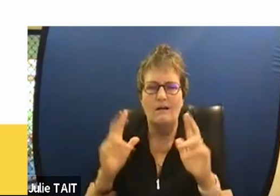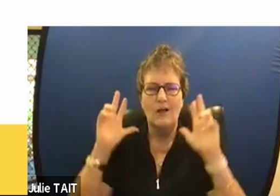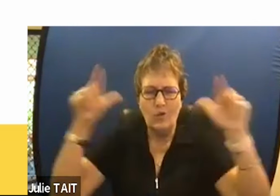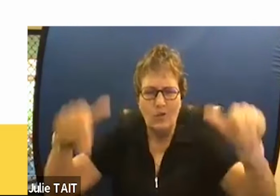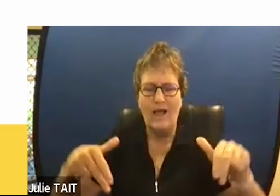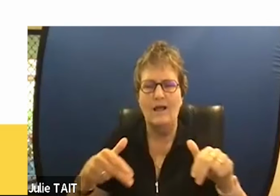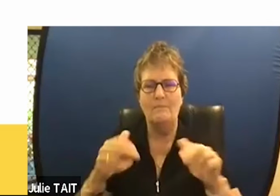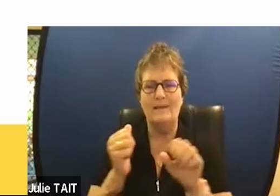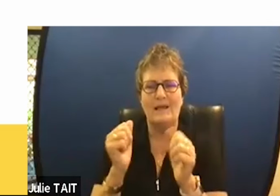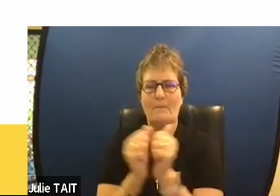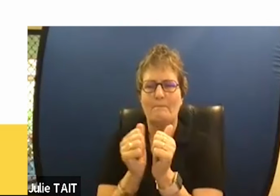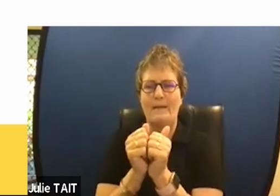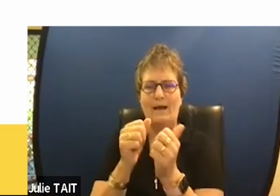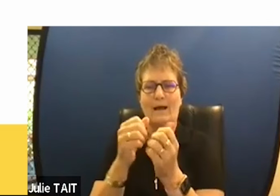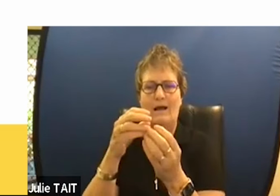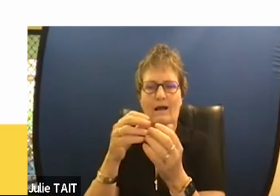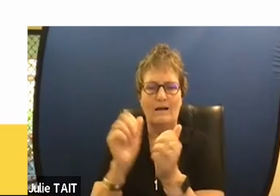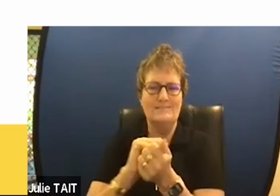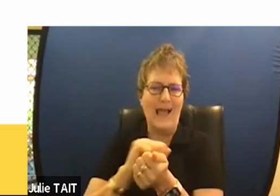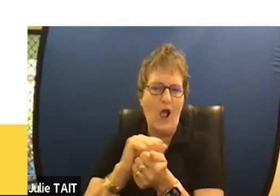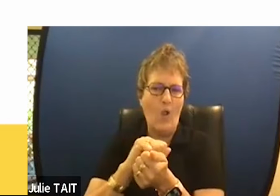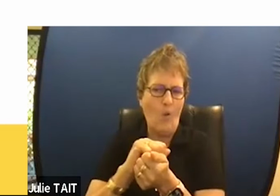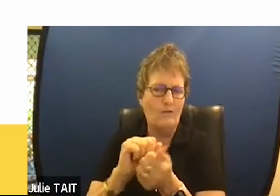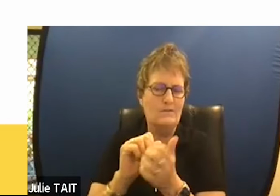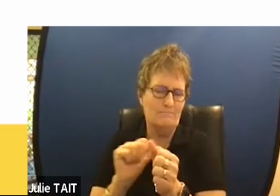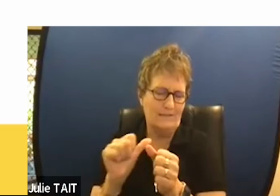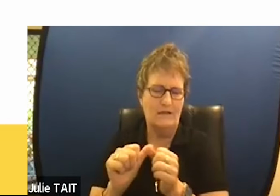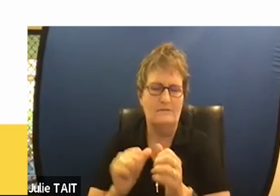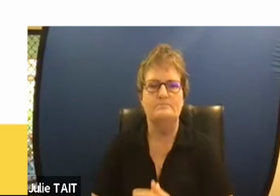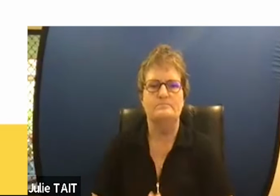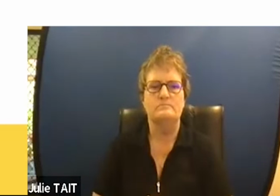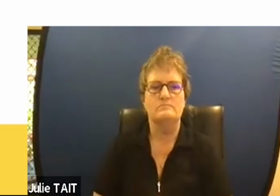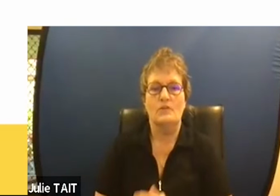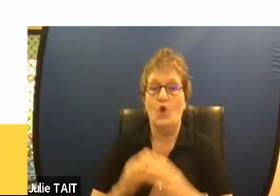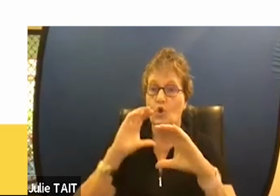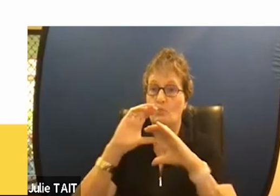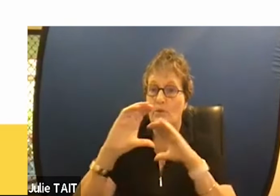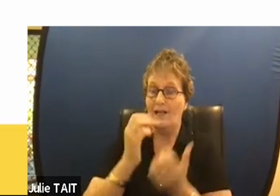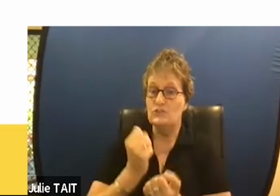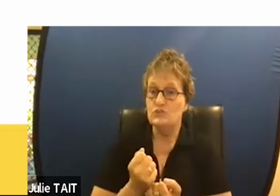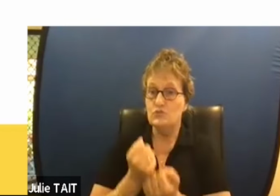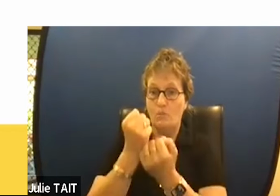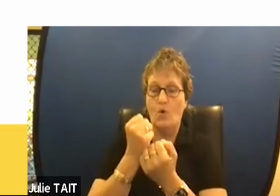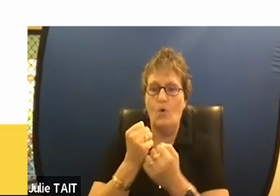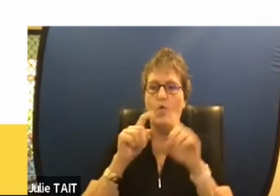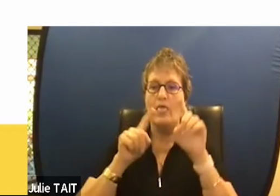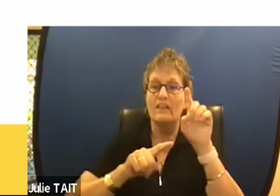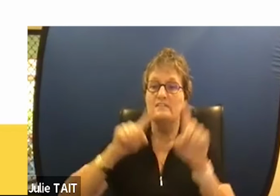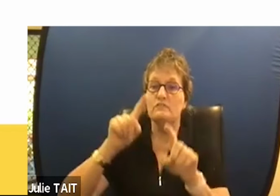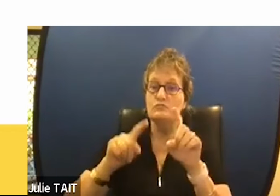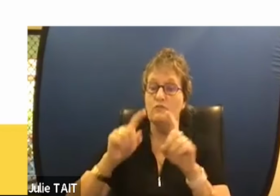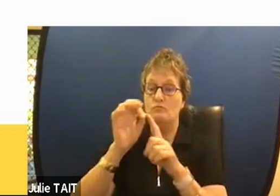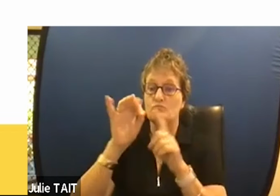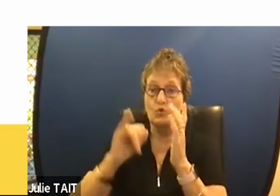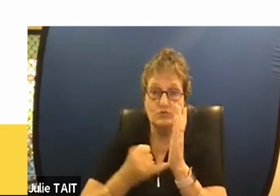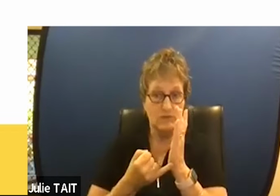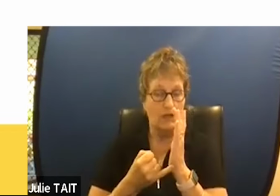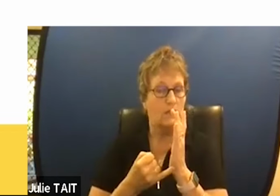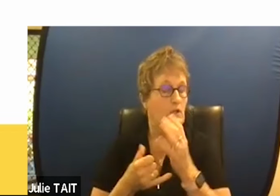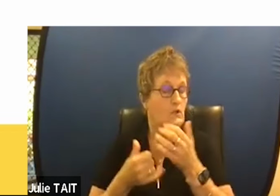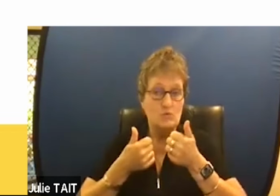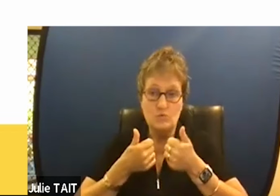Communication supports is a little outside the scope of this project, so there's not a lot of detail here, but the Diversified project was identified as doing